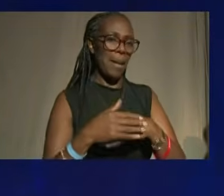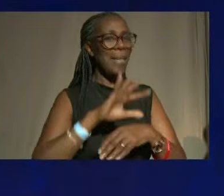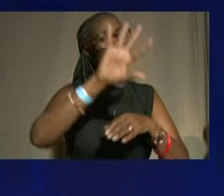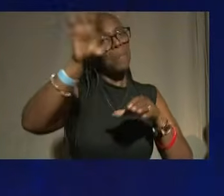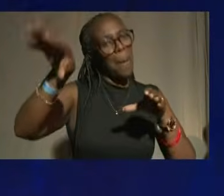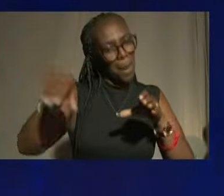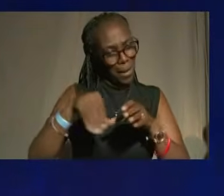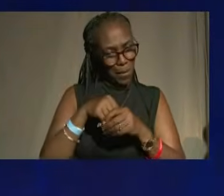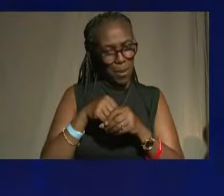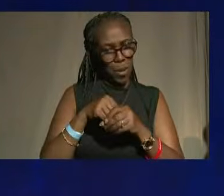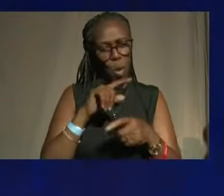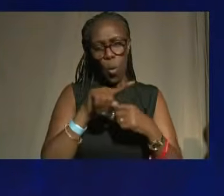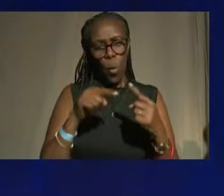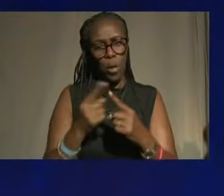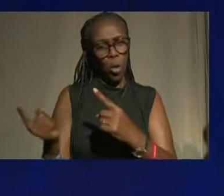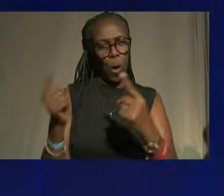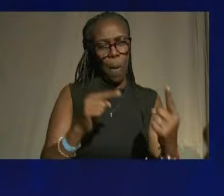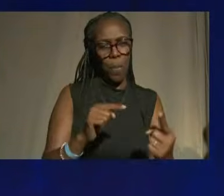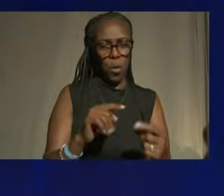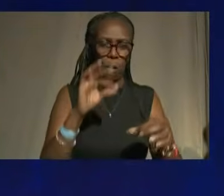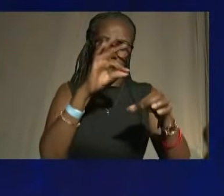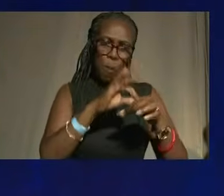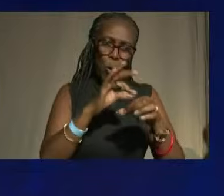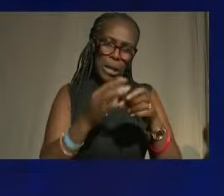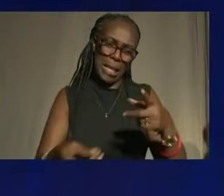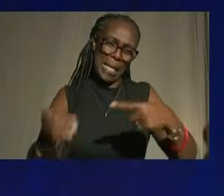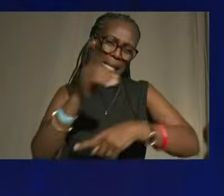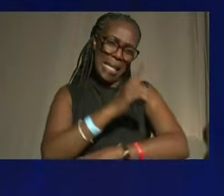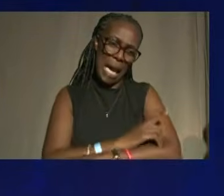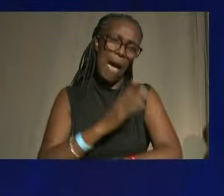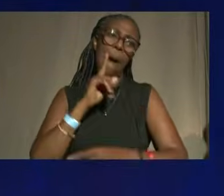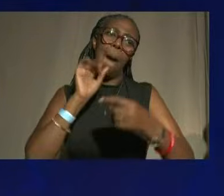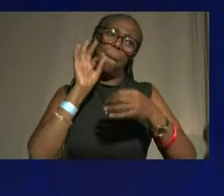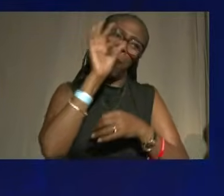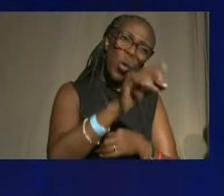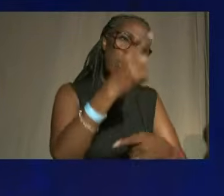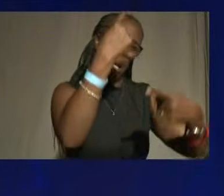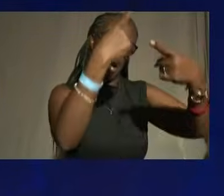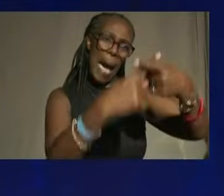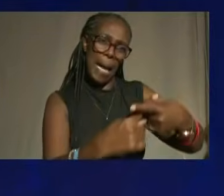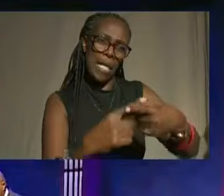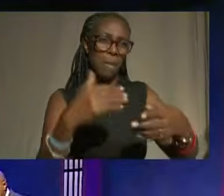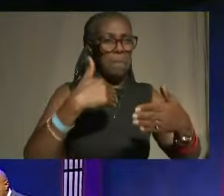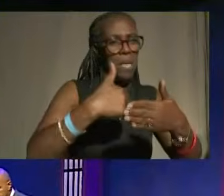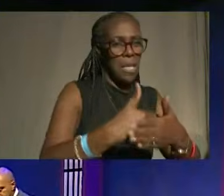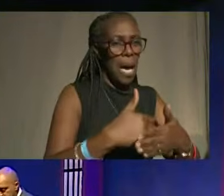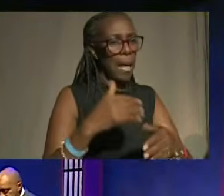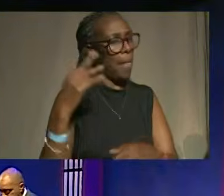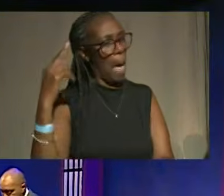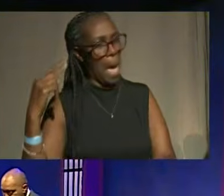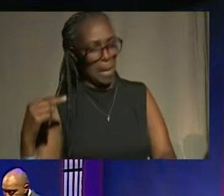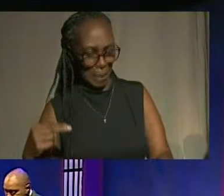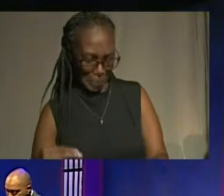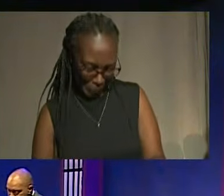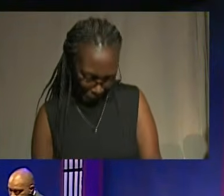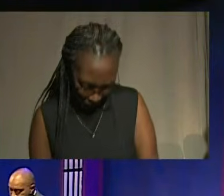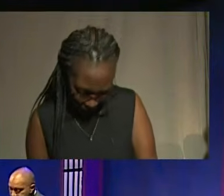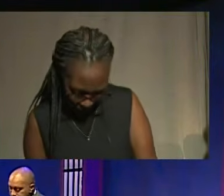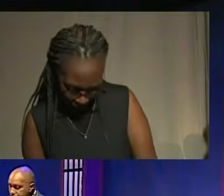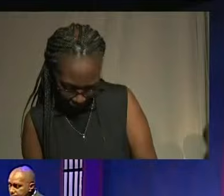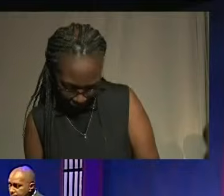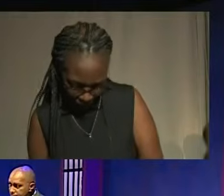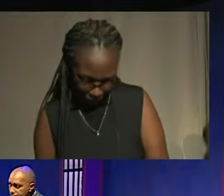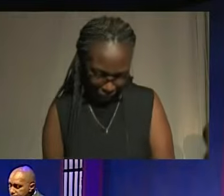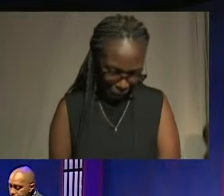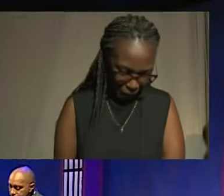carefully. I want you to use your head and put the X beside the head. Time. Thank you. May I add that the